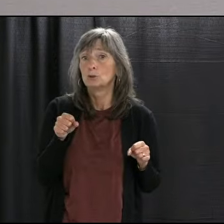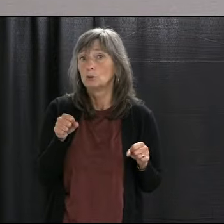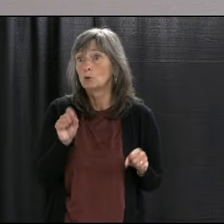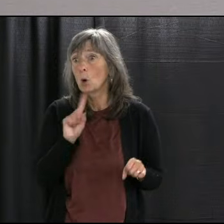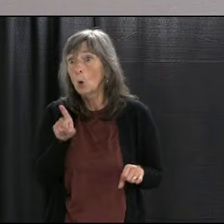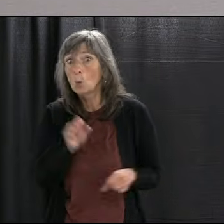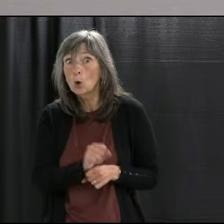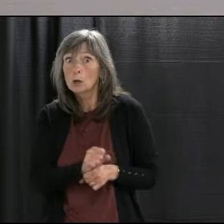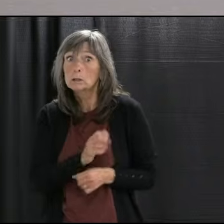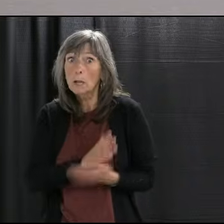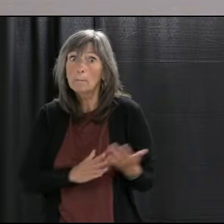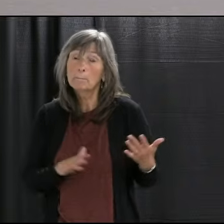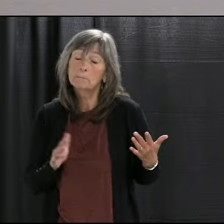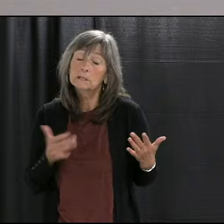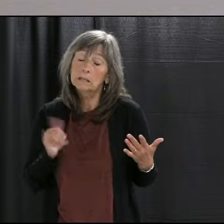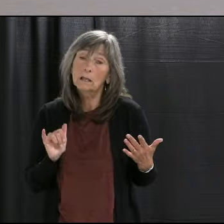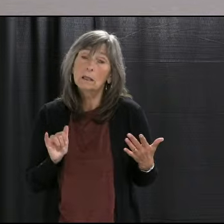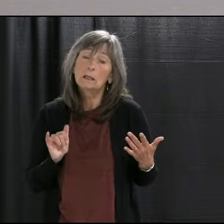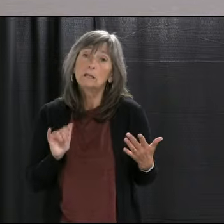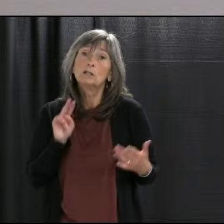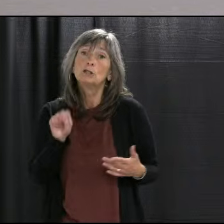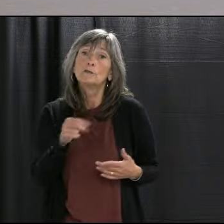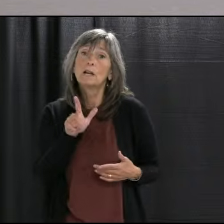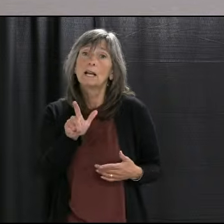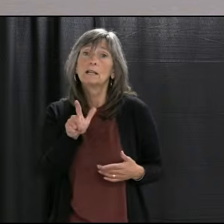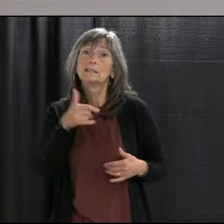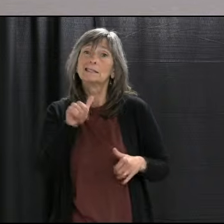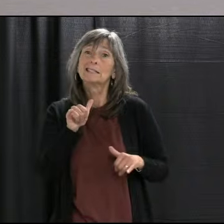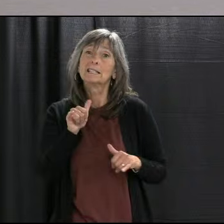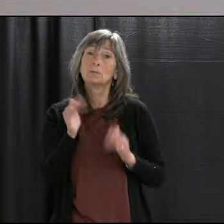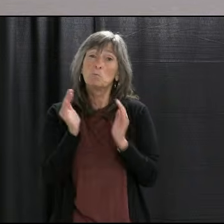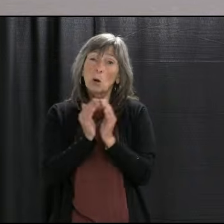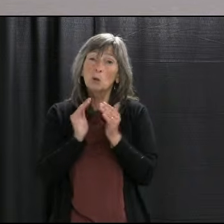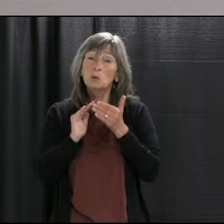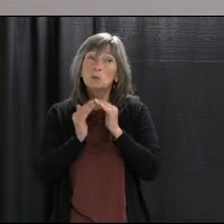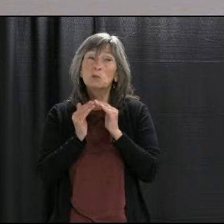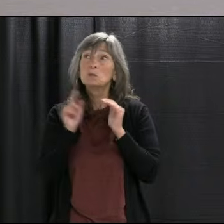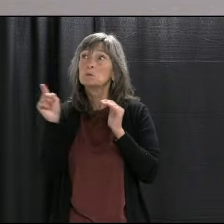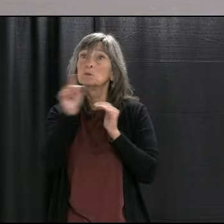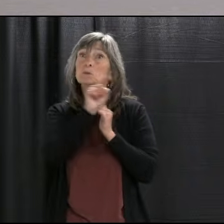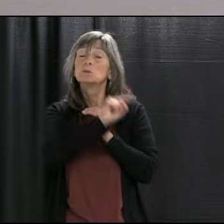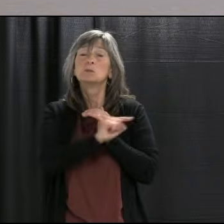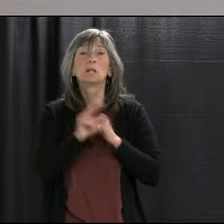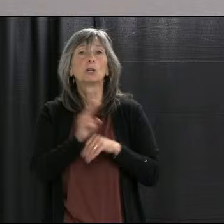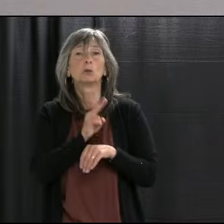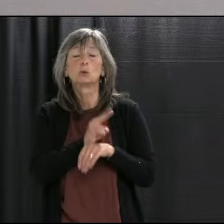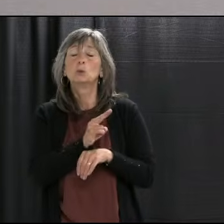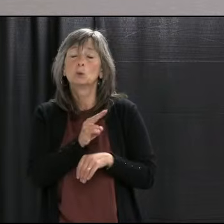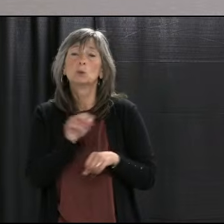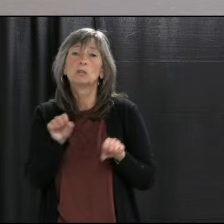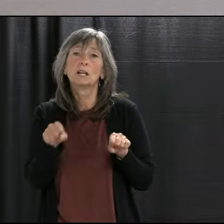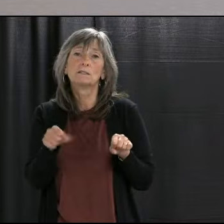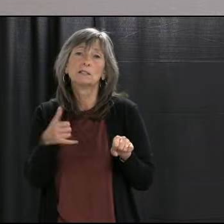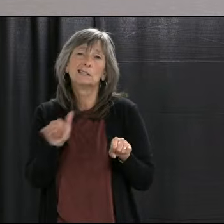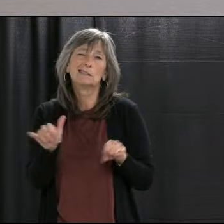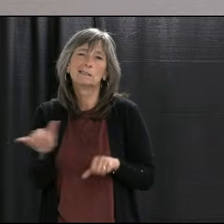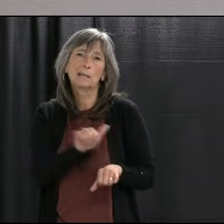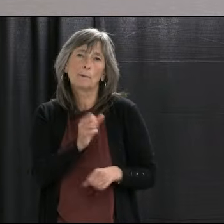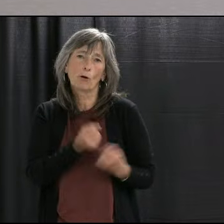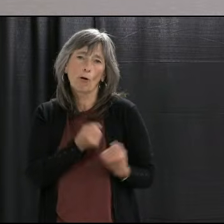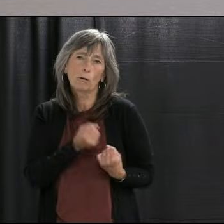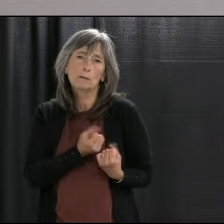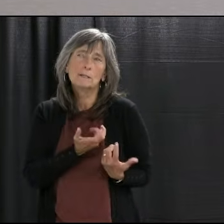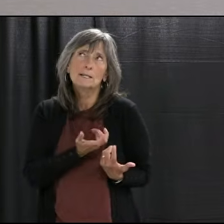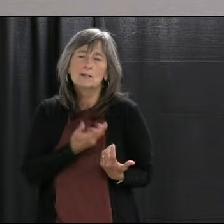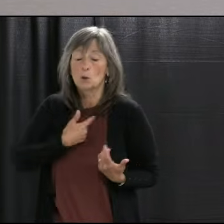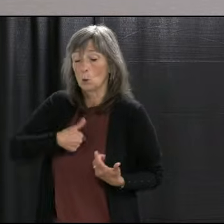get to work. Newfoundland and Labrador is very much still in rural parts of the province using vehicles like ATVs. So every decision you